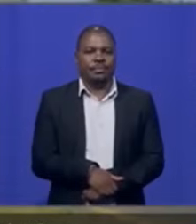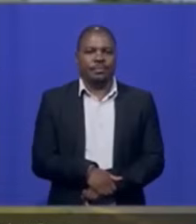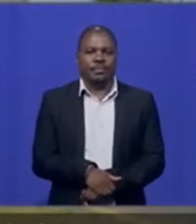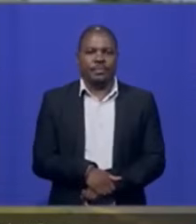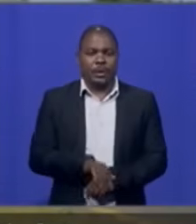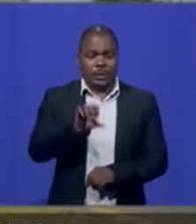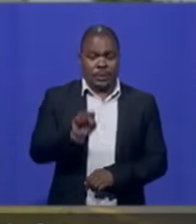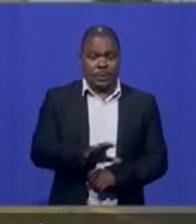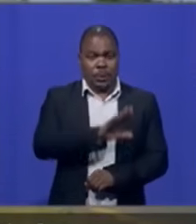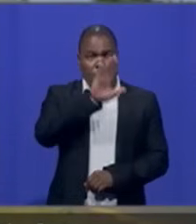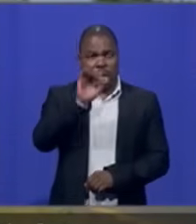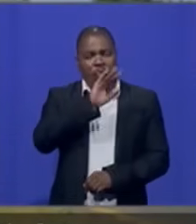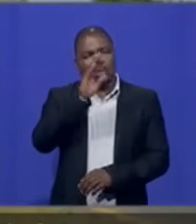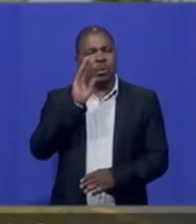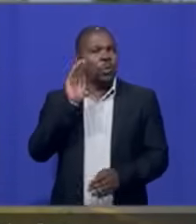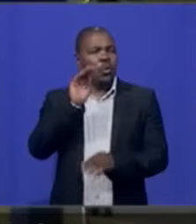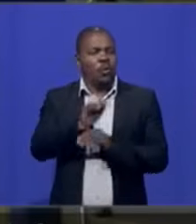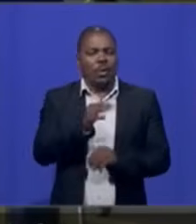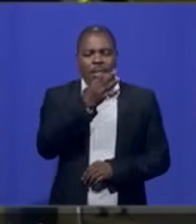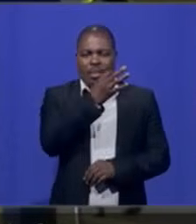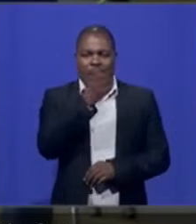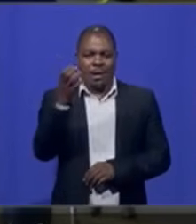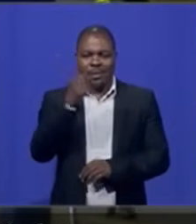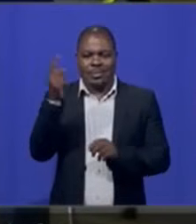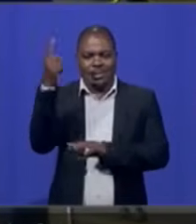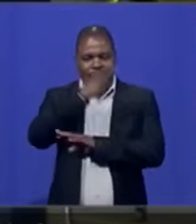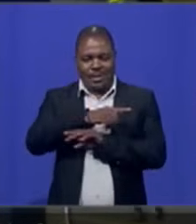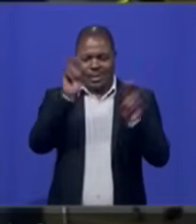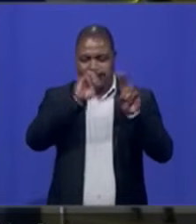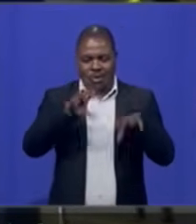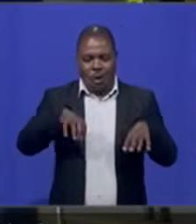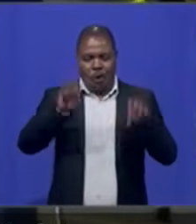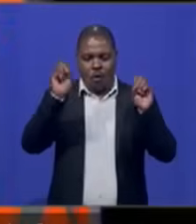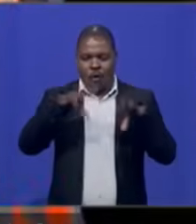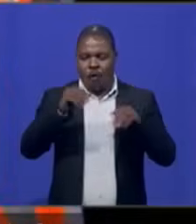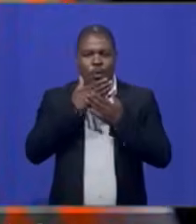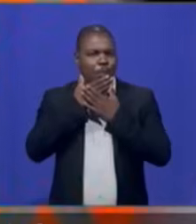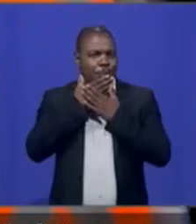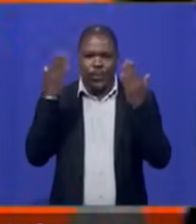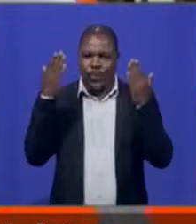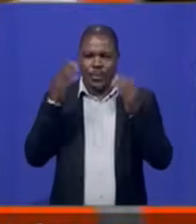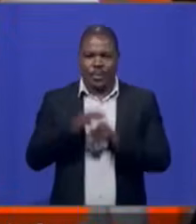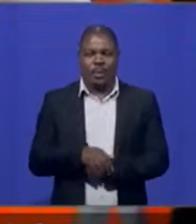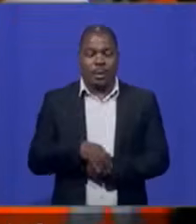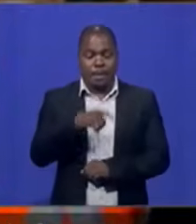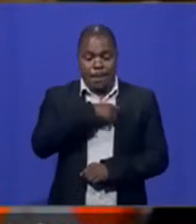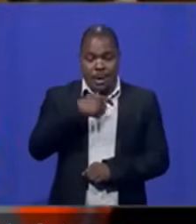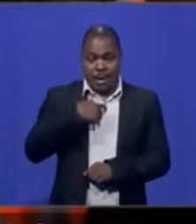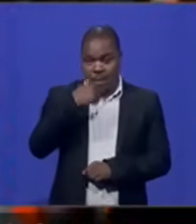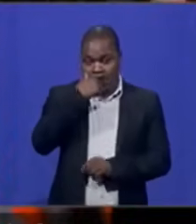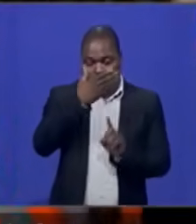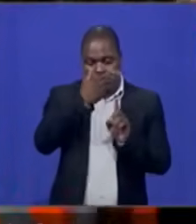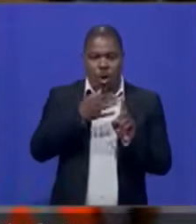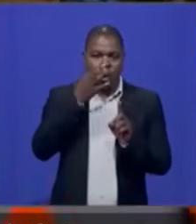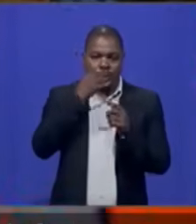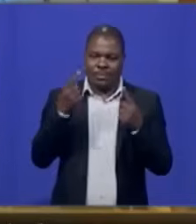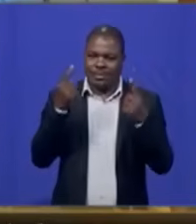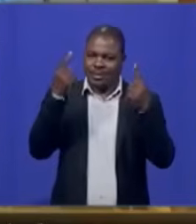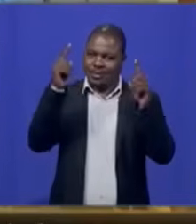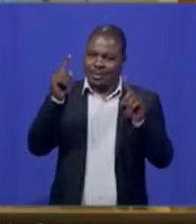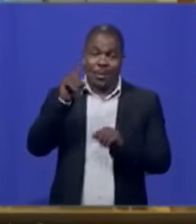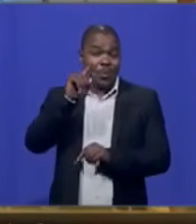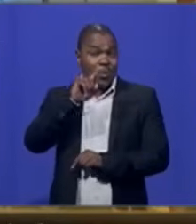Naha itemoetse matsatsi a feta 300 ntle le ho kgawa phepelo ya motlakase. Mopresidente Cyril Ramaphosa o re katleho ena e ka